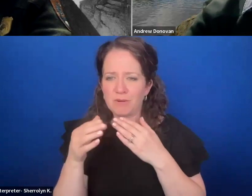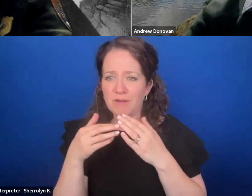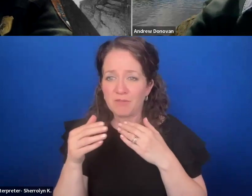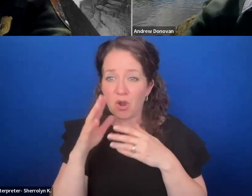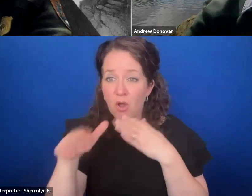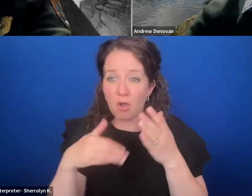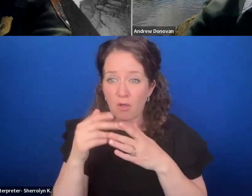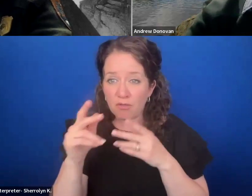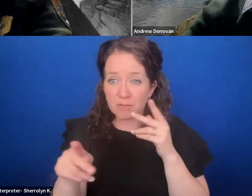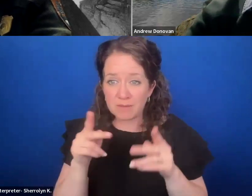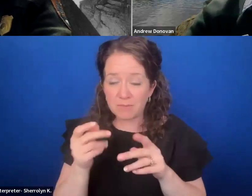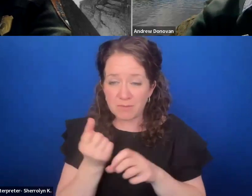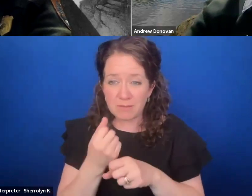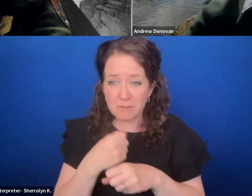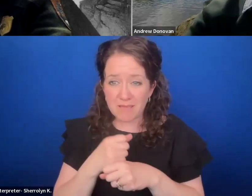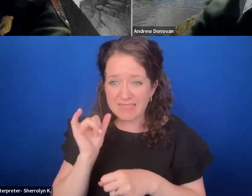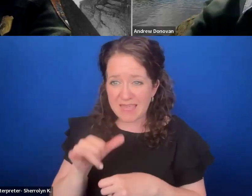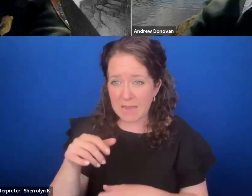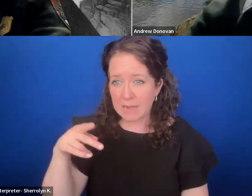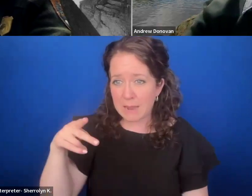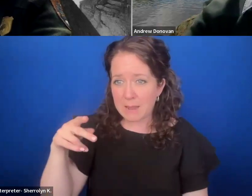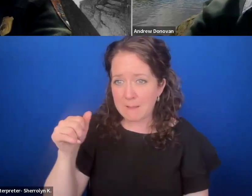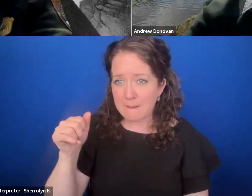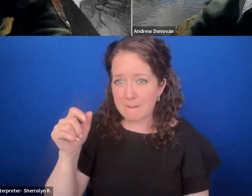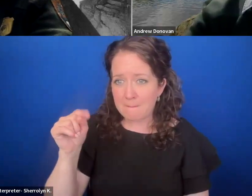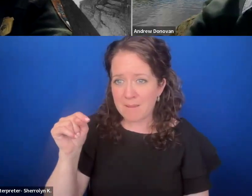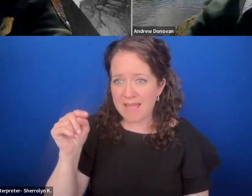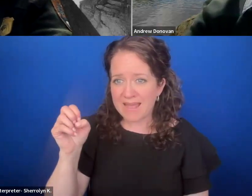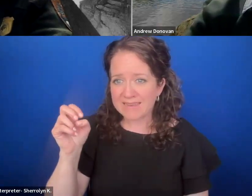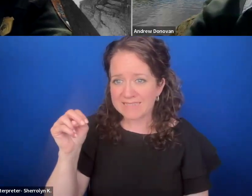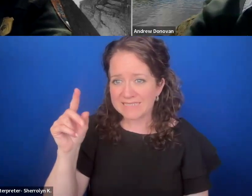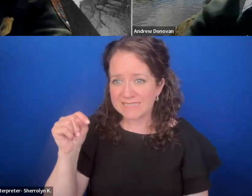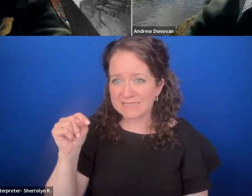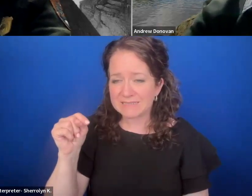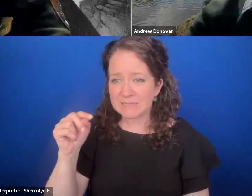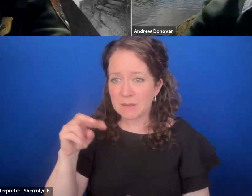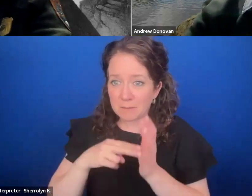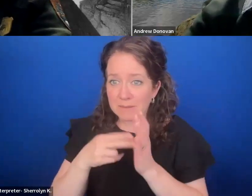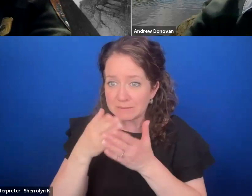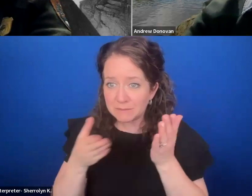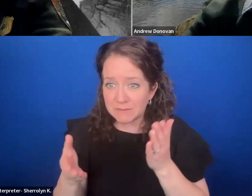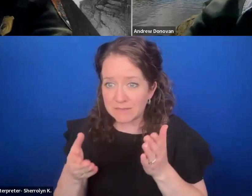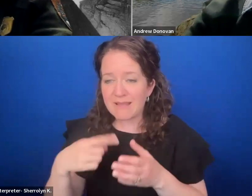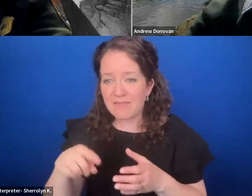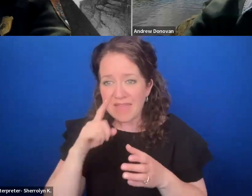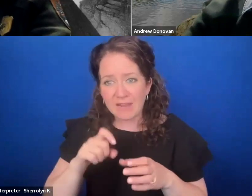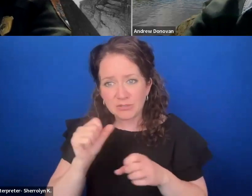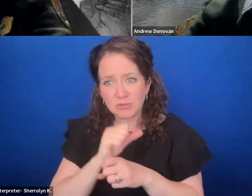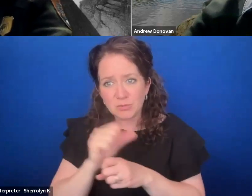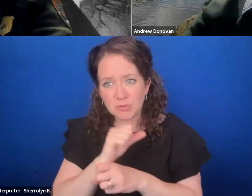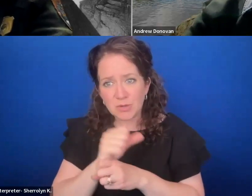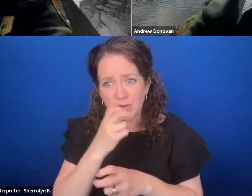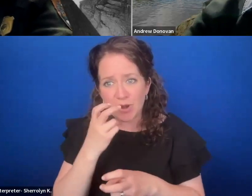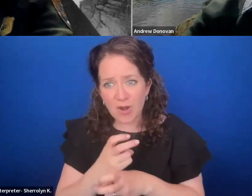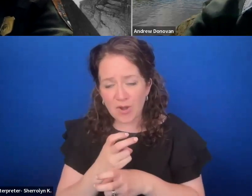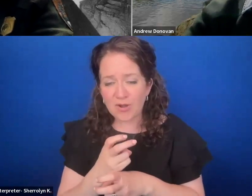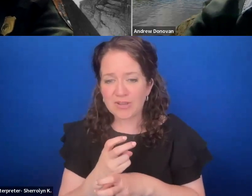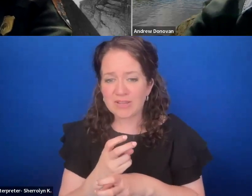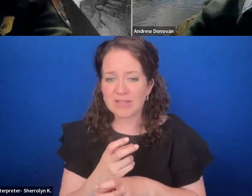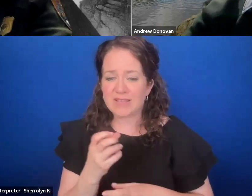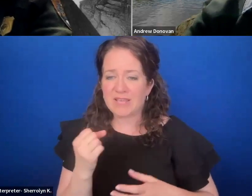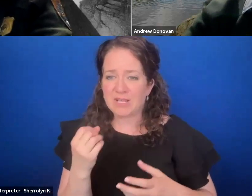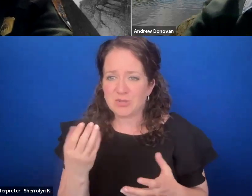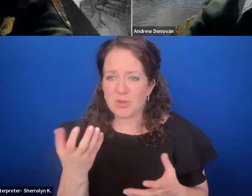actually meaningful. The people who actually have to do the work so that the privilege is making at least some number of people